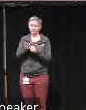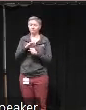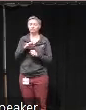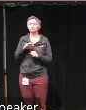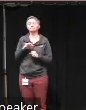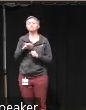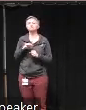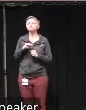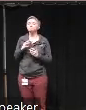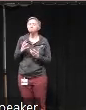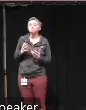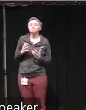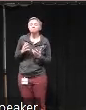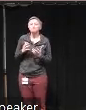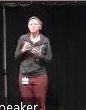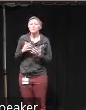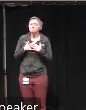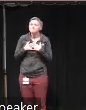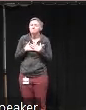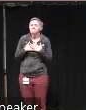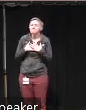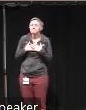and it just have,